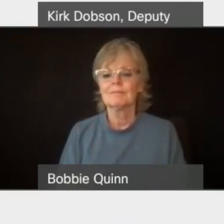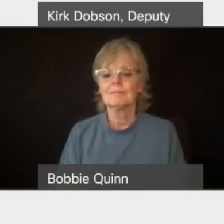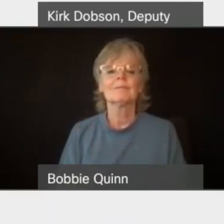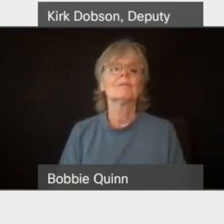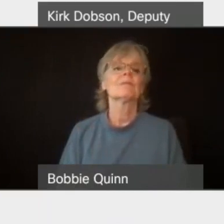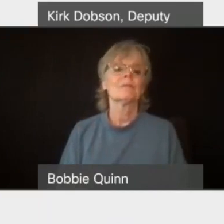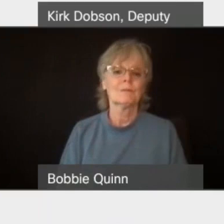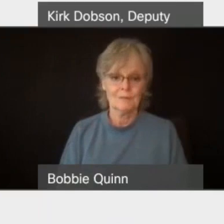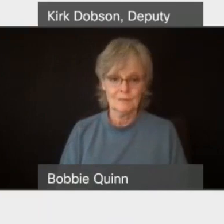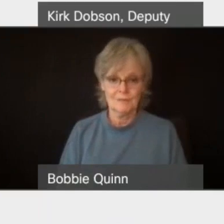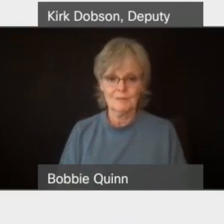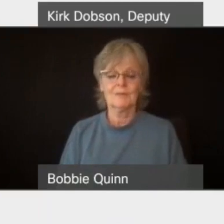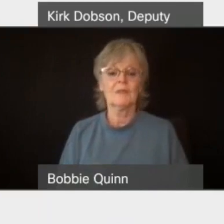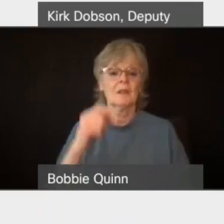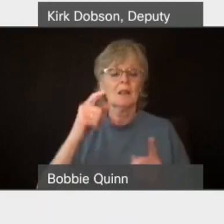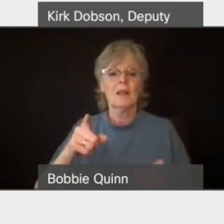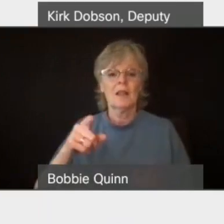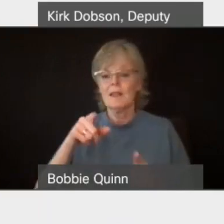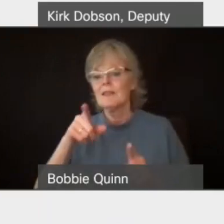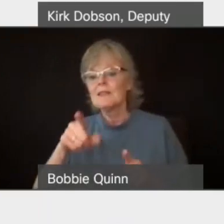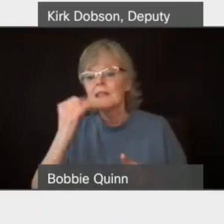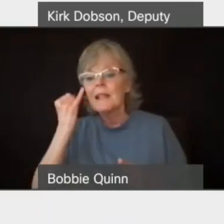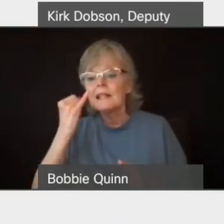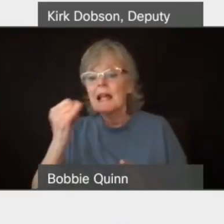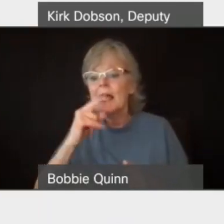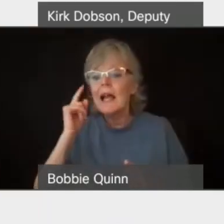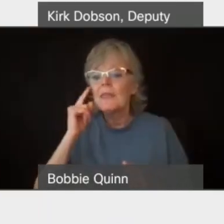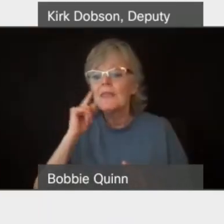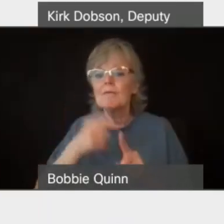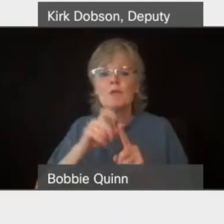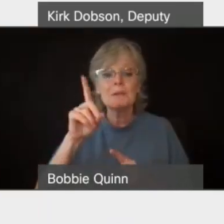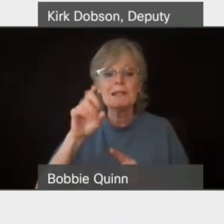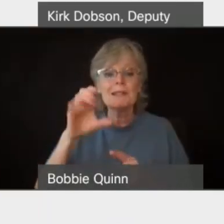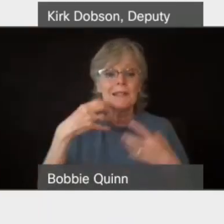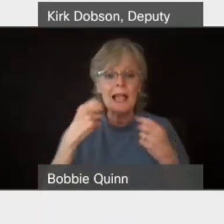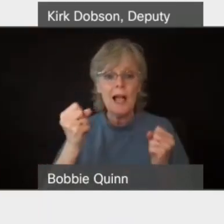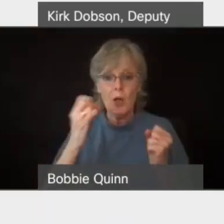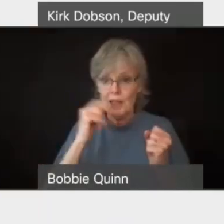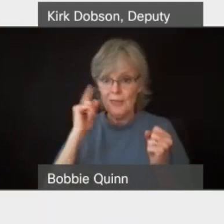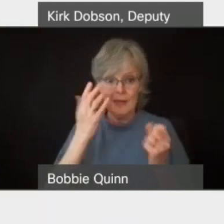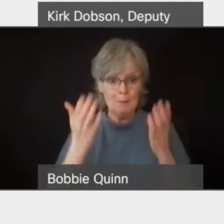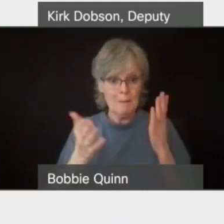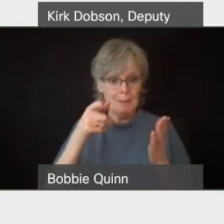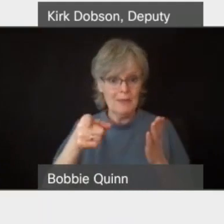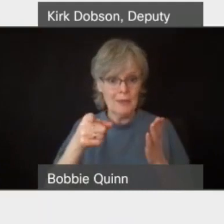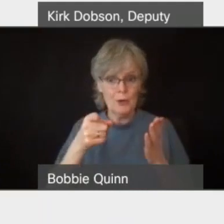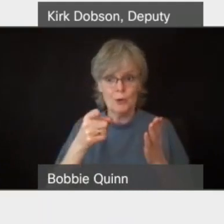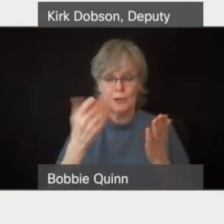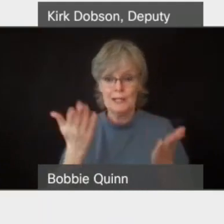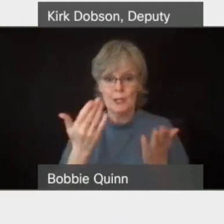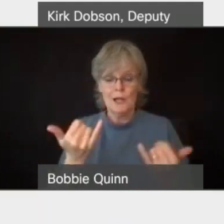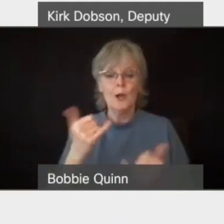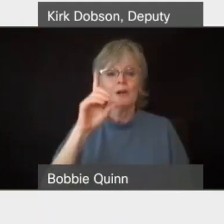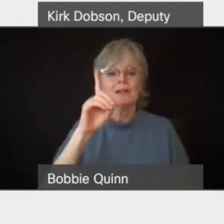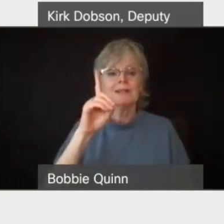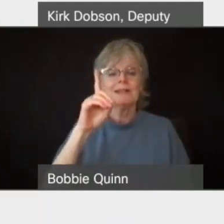This is an unsolicited idea. I assume it's for DC Health, who I expect is with us. The DD Council